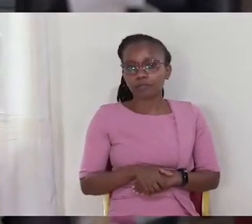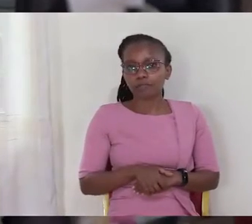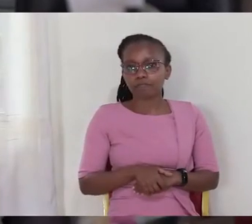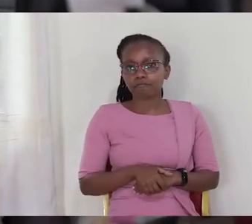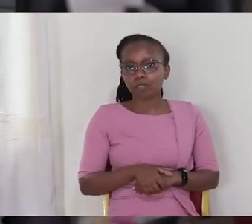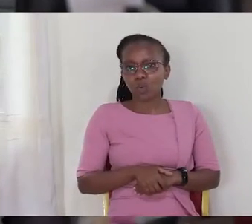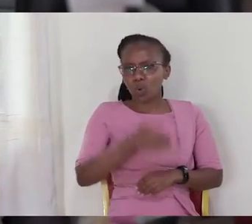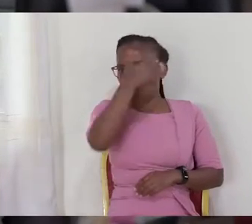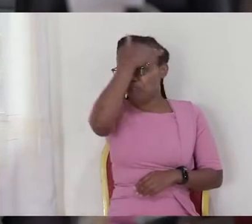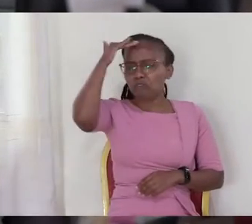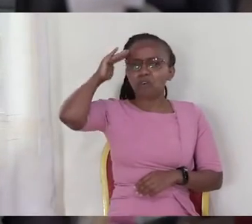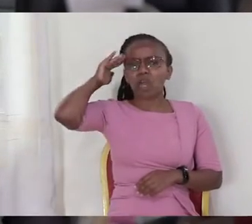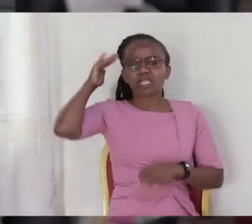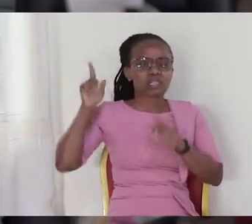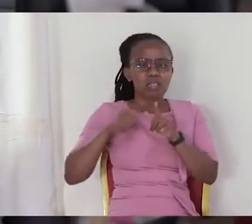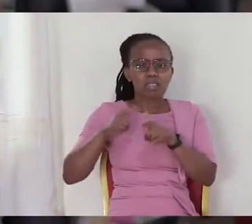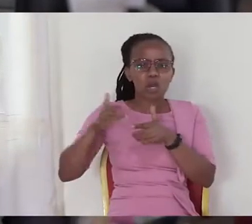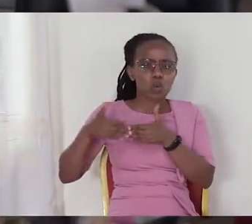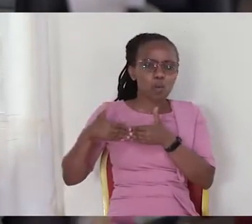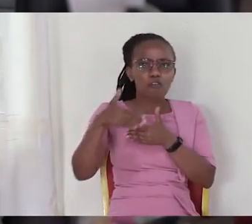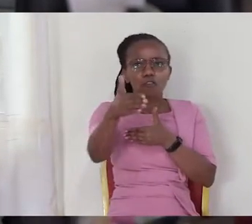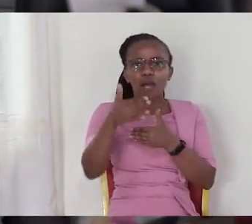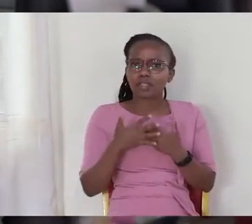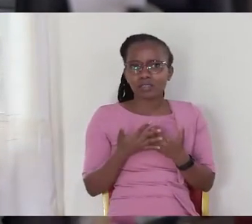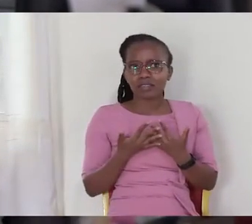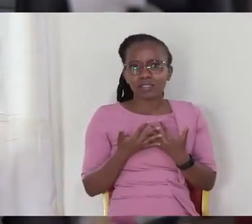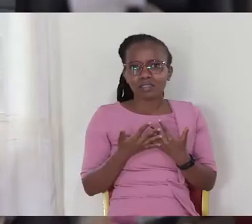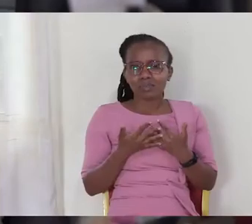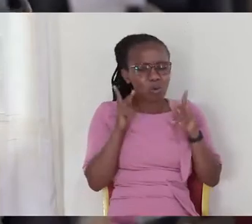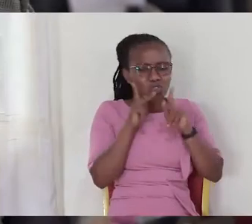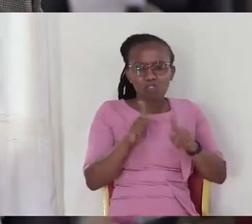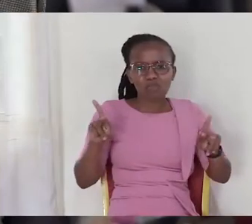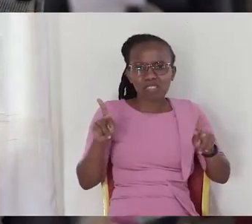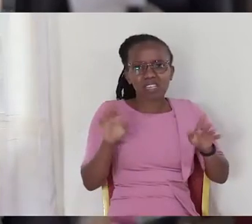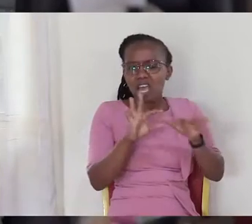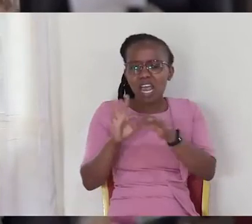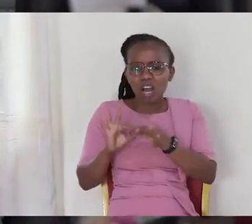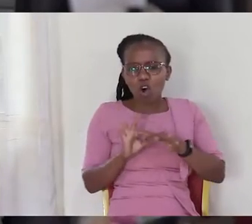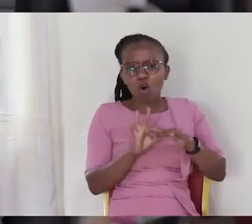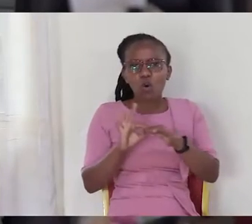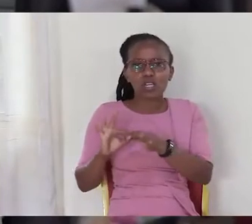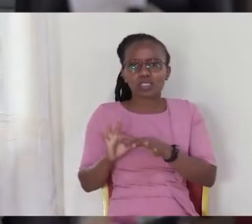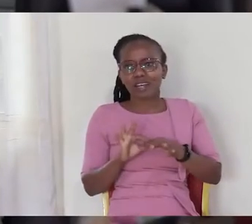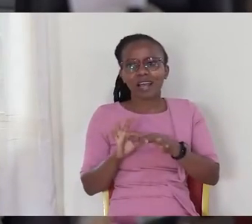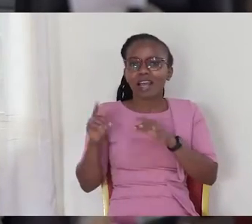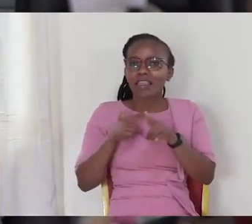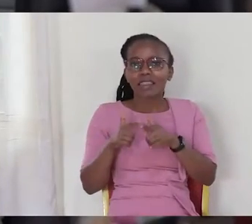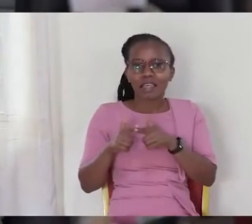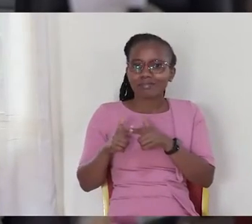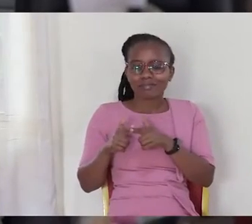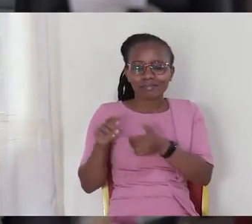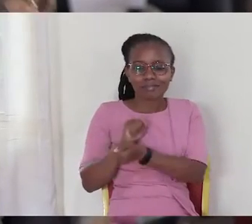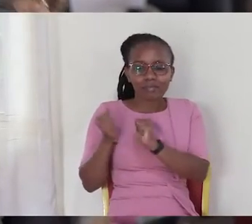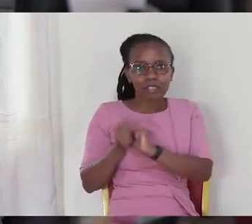amnesia and moving forward in the name of peace and cohesion, it's also a notion of governance we need to challenge.